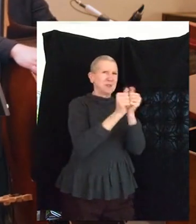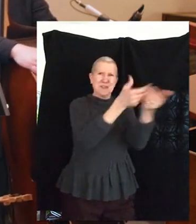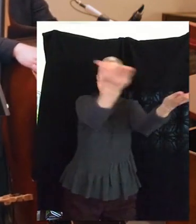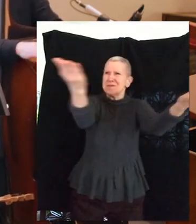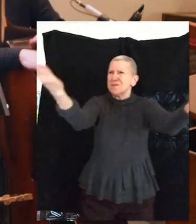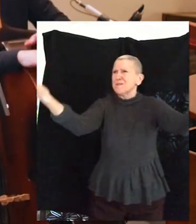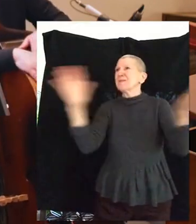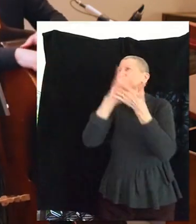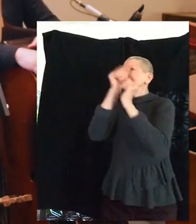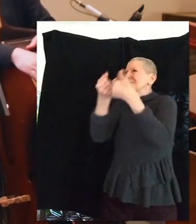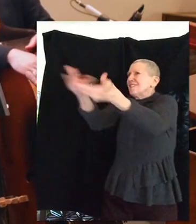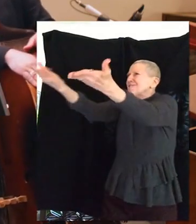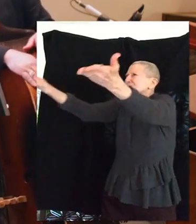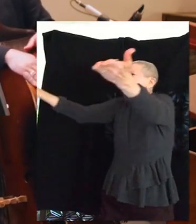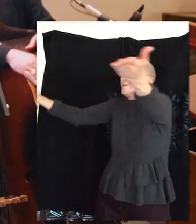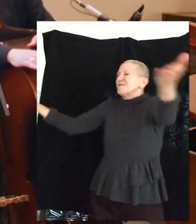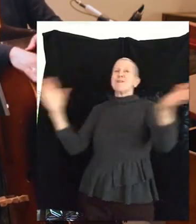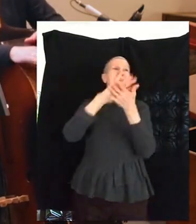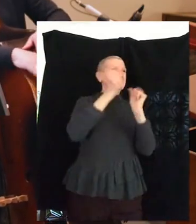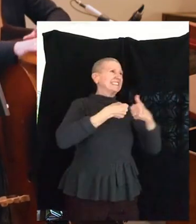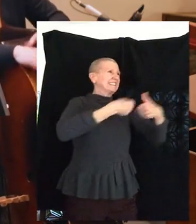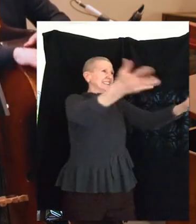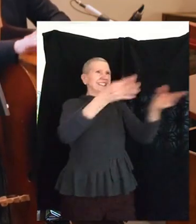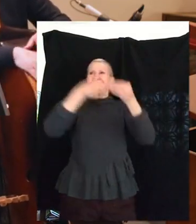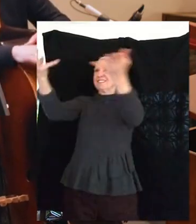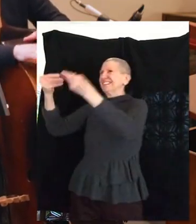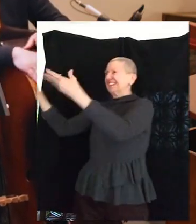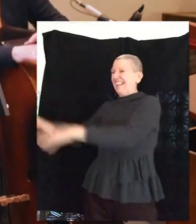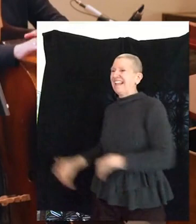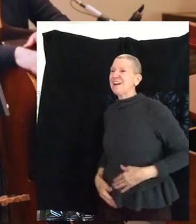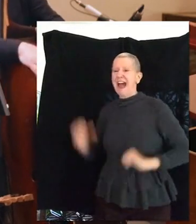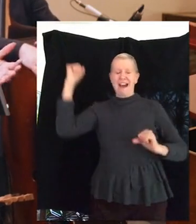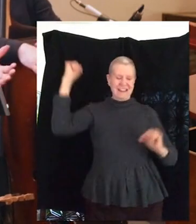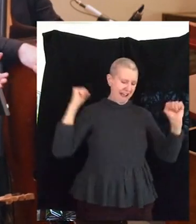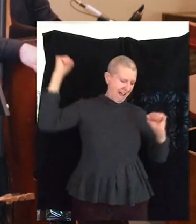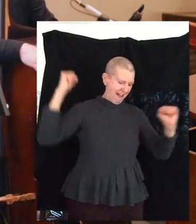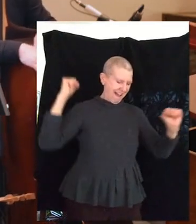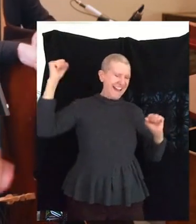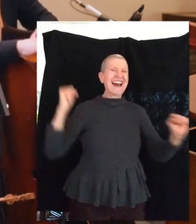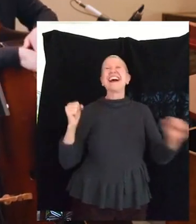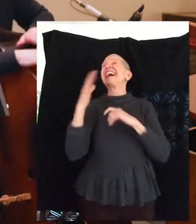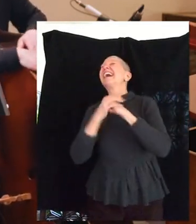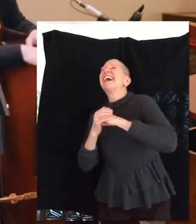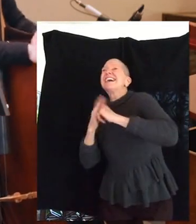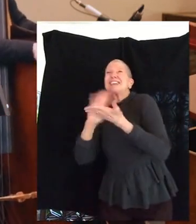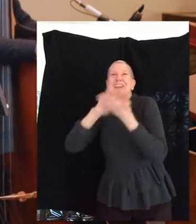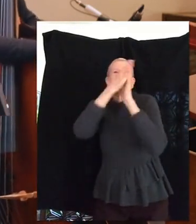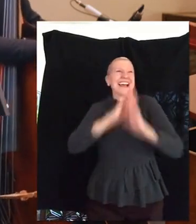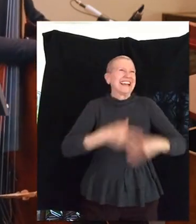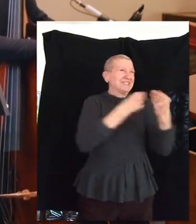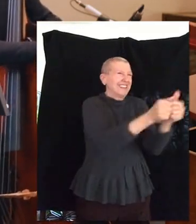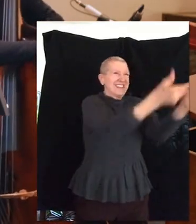Salam aleikum. Oh yeah. Salam aleikum. Oh yeah. Oh yeah. Oh yeah. Oh yeah. Oh yeah. Salam aleikum. Oh yeah.